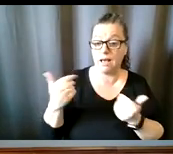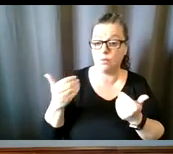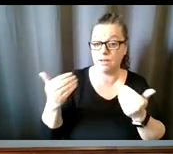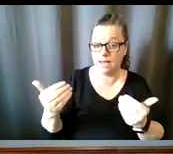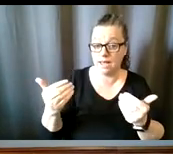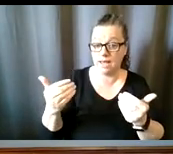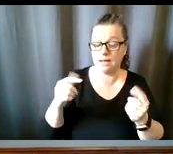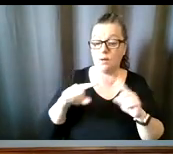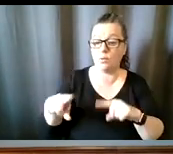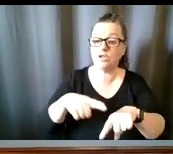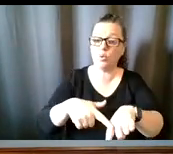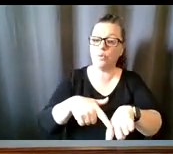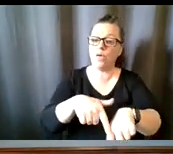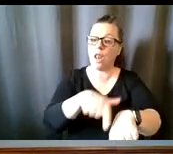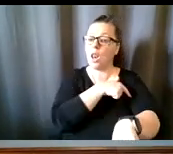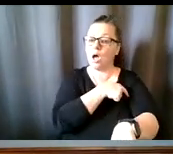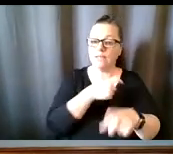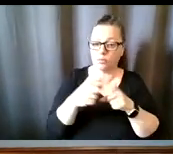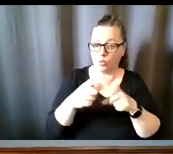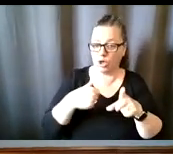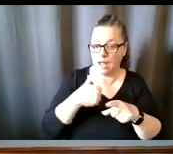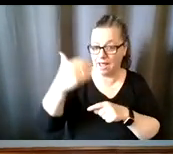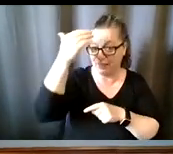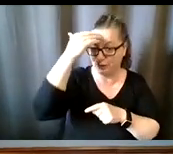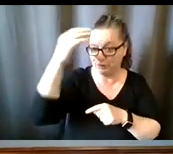the longest word that I knew.